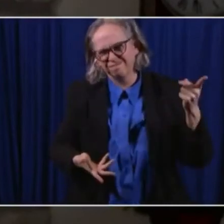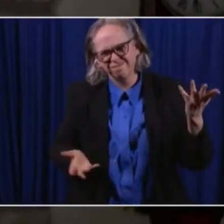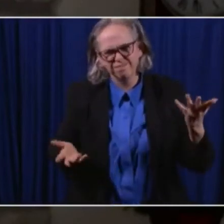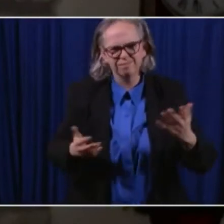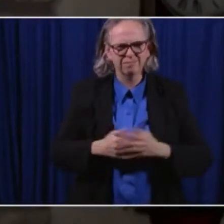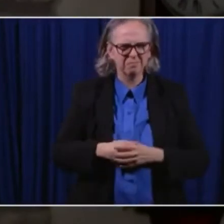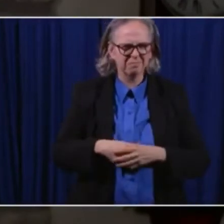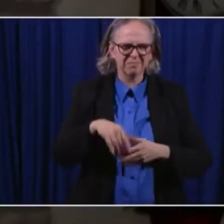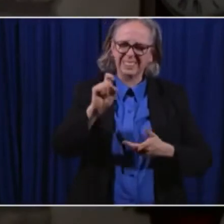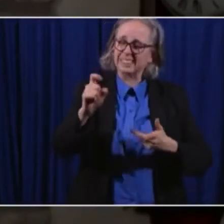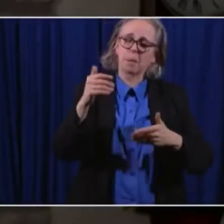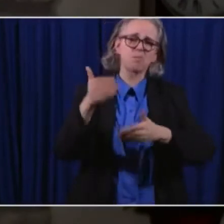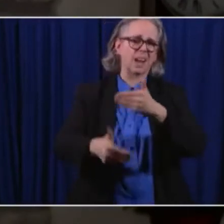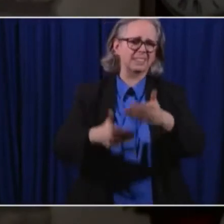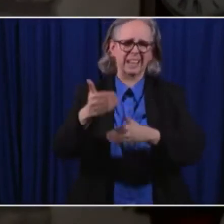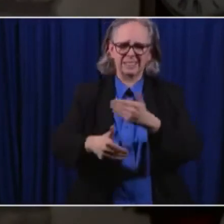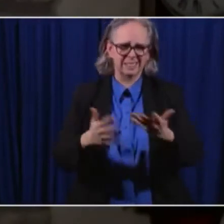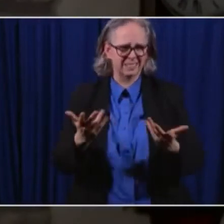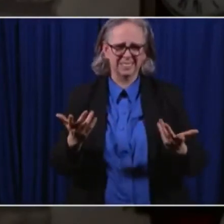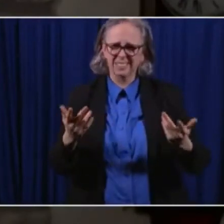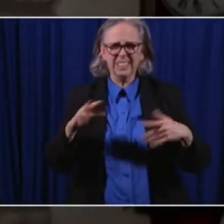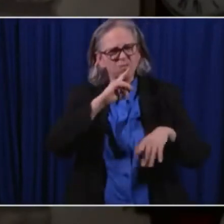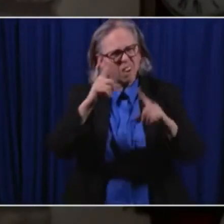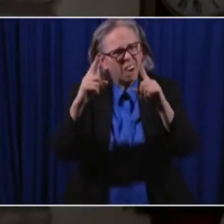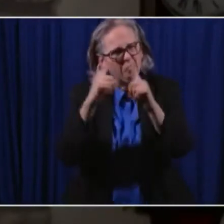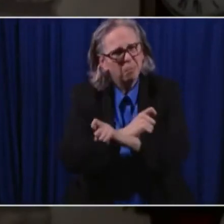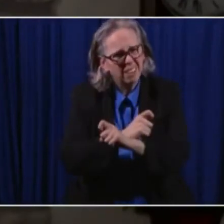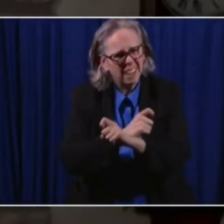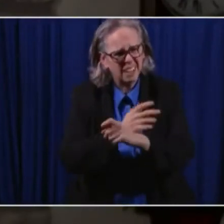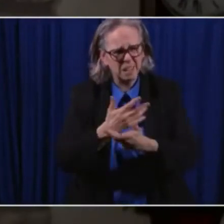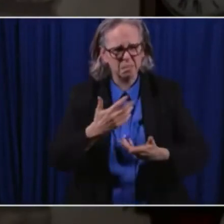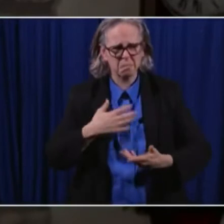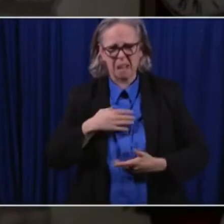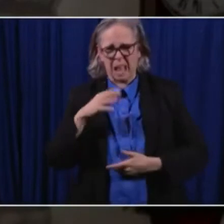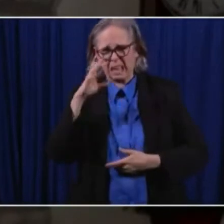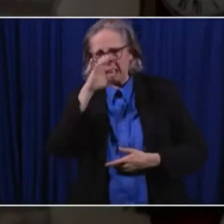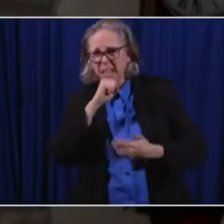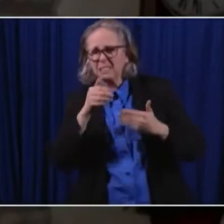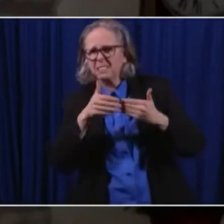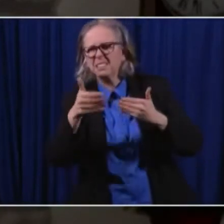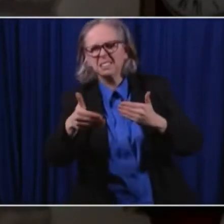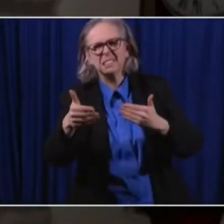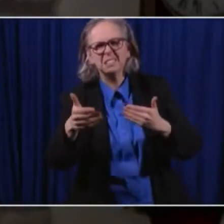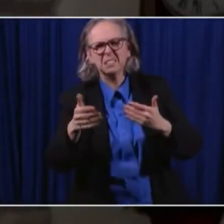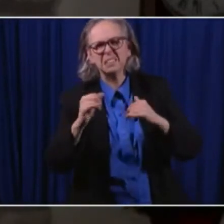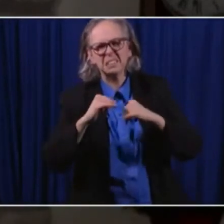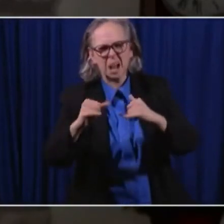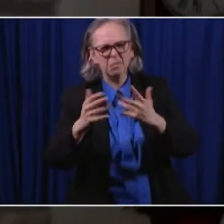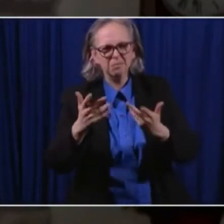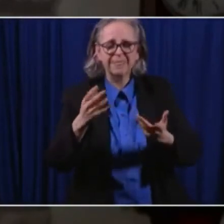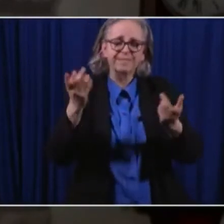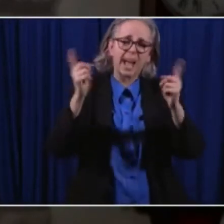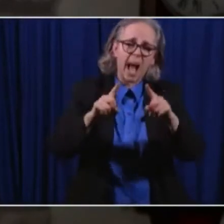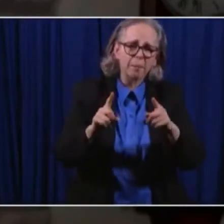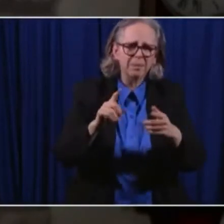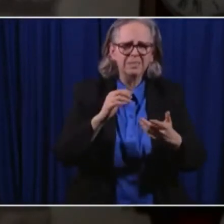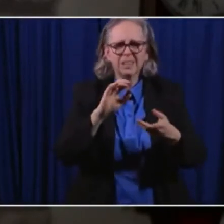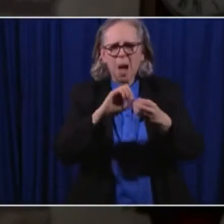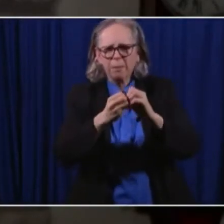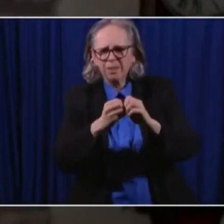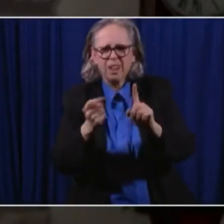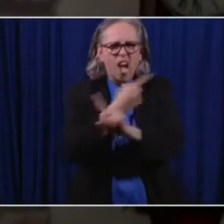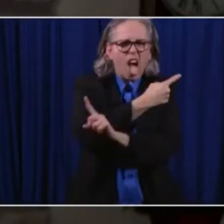guess is you're going to see other discrepancies, but they're going to give us the best number they can, and then we're going to go from